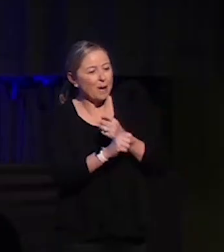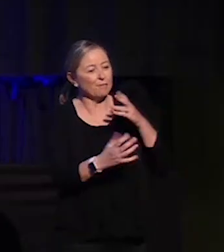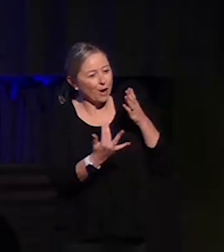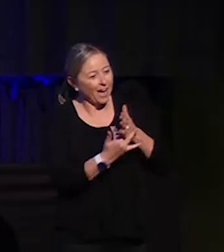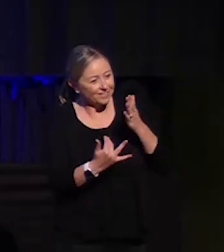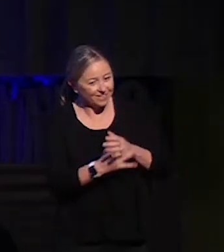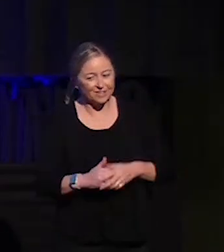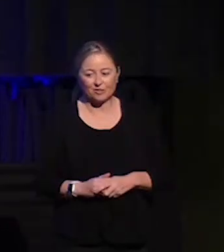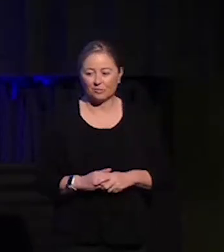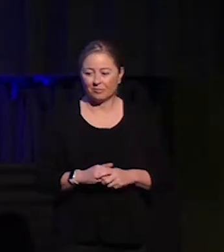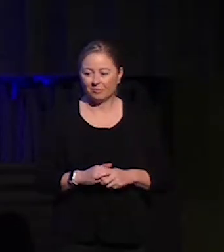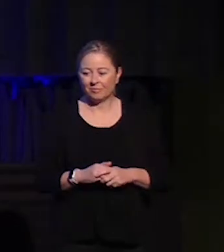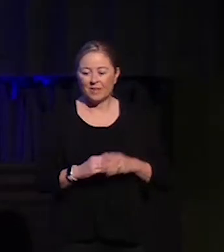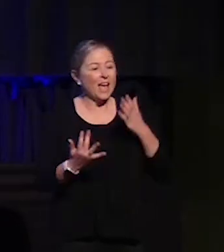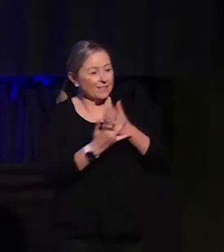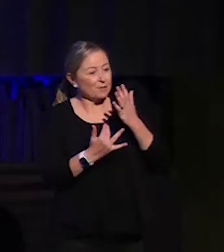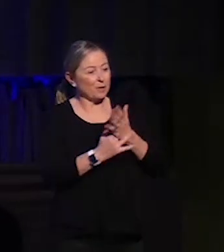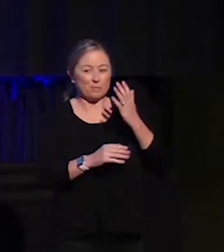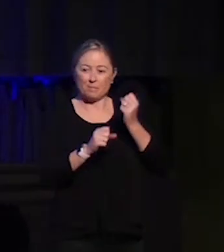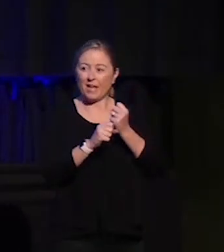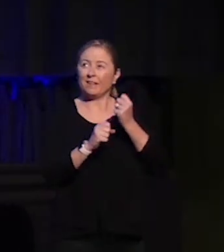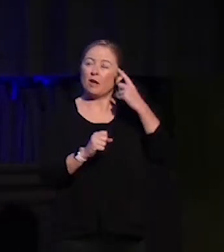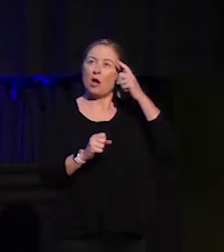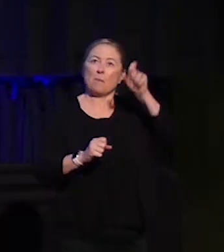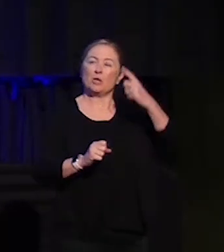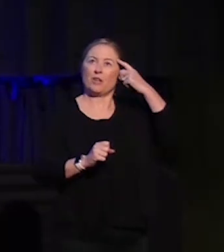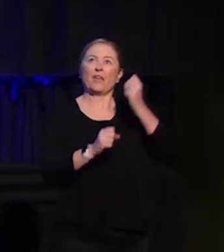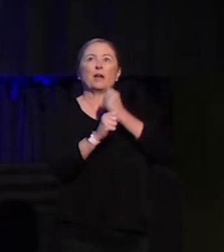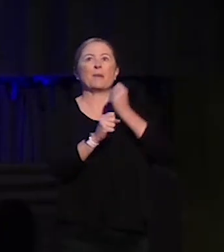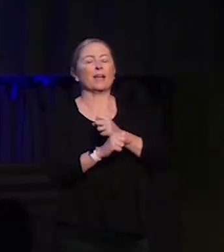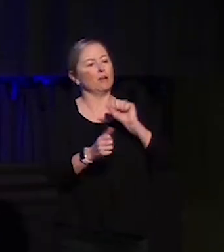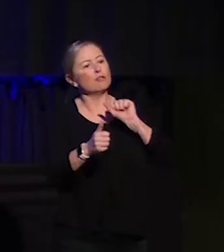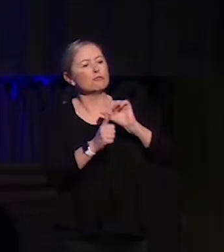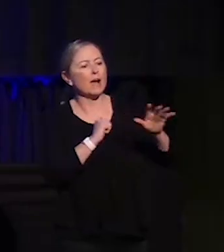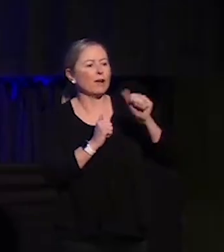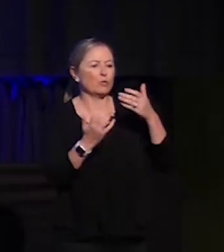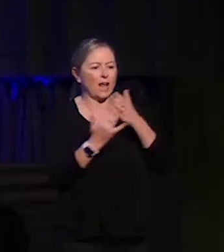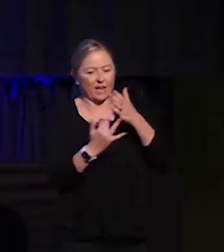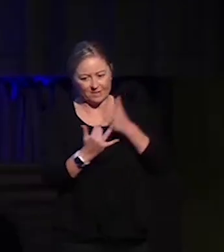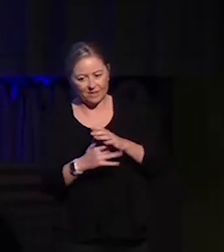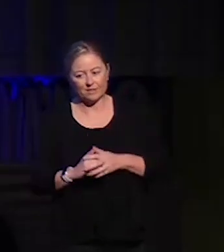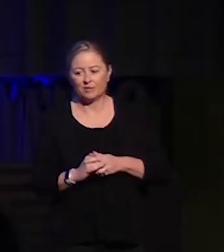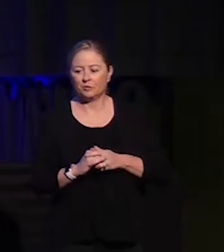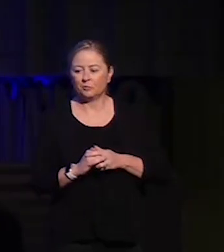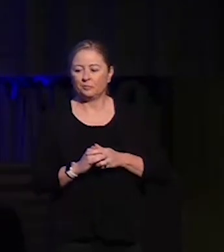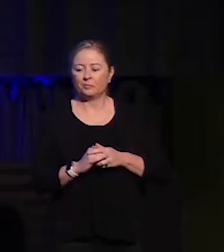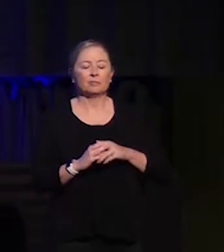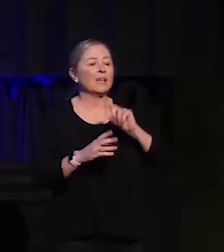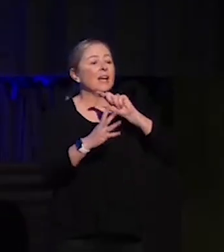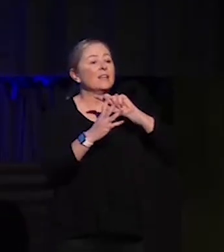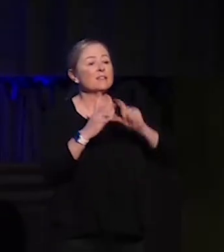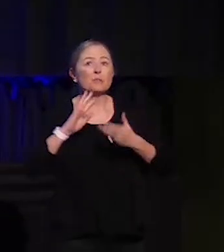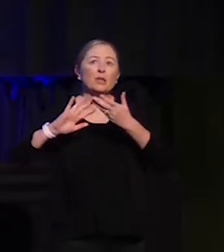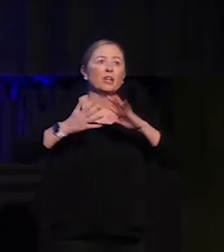because accessibility is just good human design. And like I said, this isn't Venn diagrams in high school. The disability community is not sort